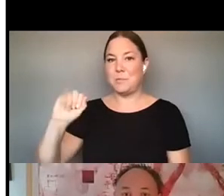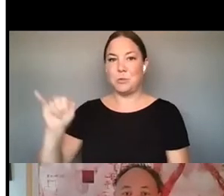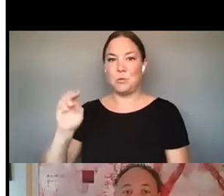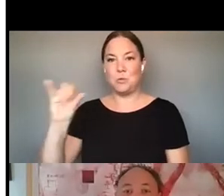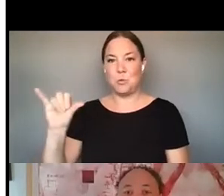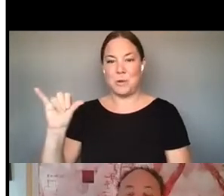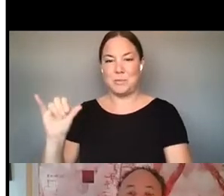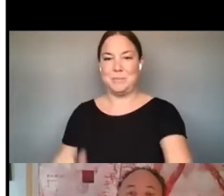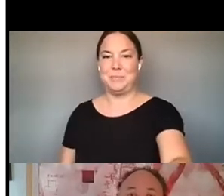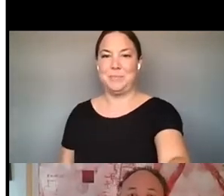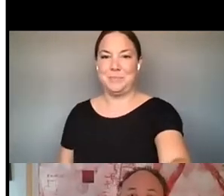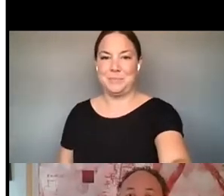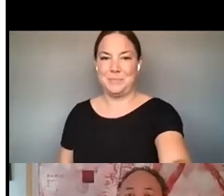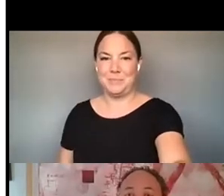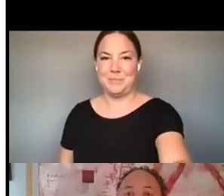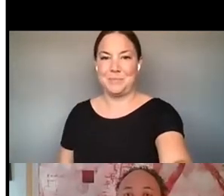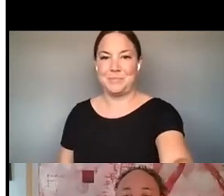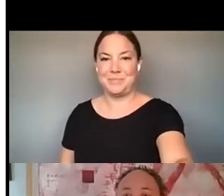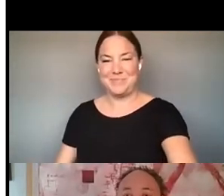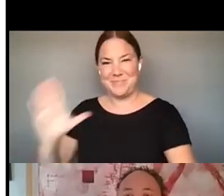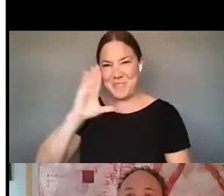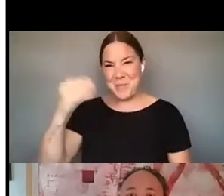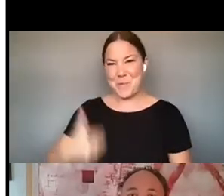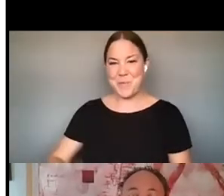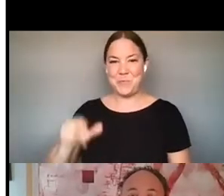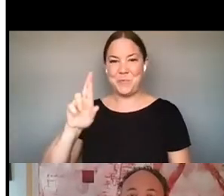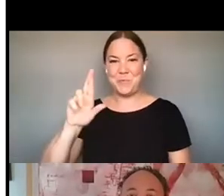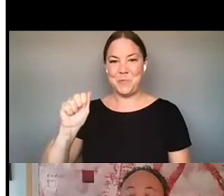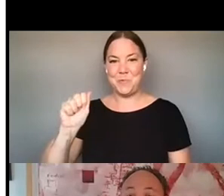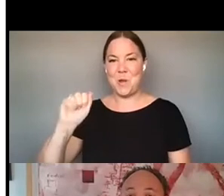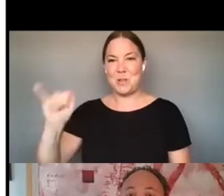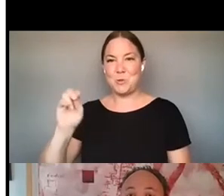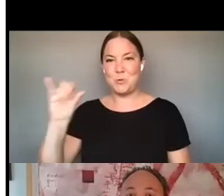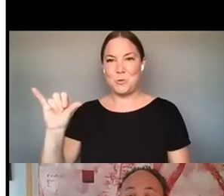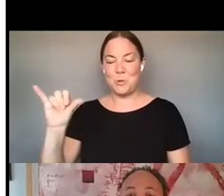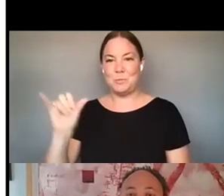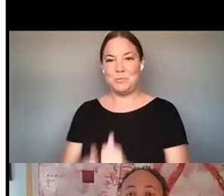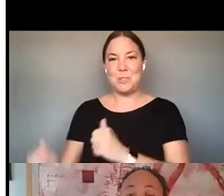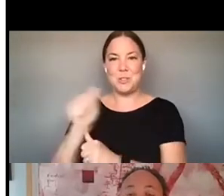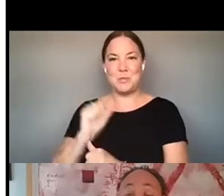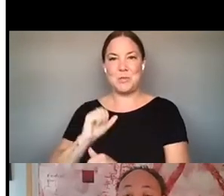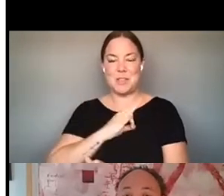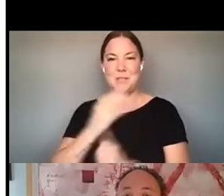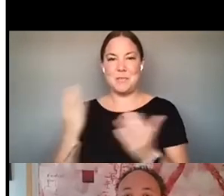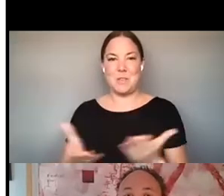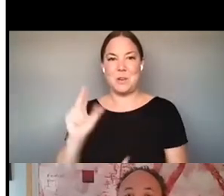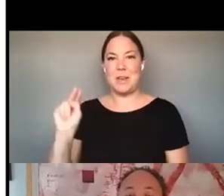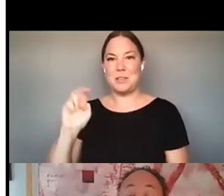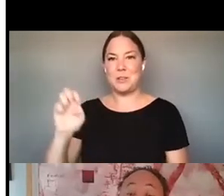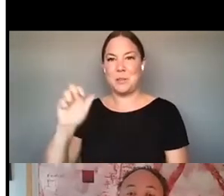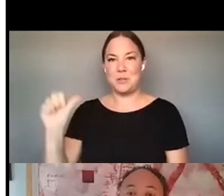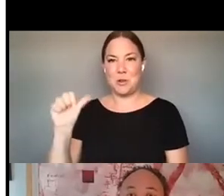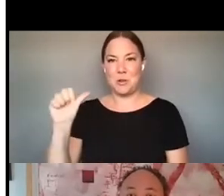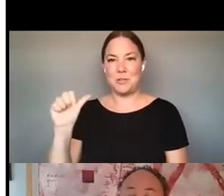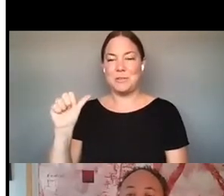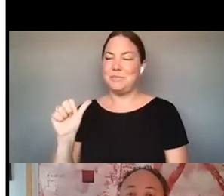Rod everybody. My name is Rod Joy. I serve as Chief of Staff at the National Endowment for the Arts and I'm